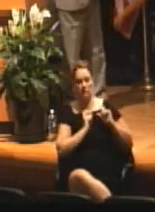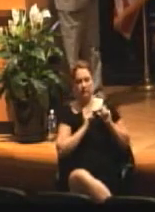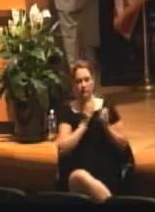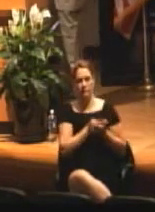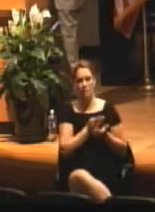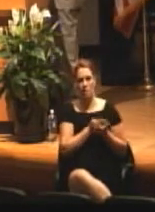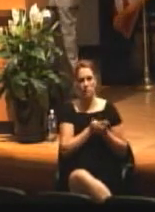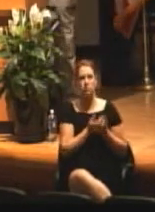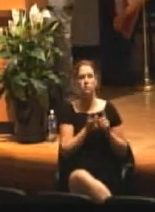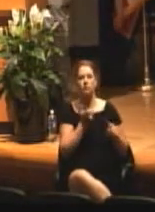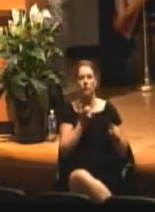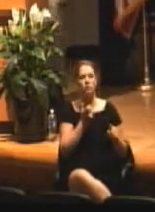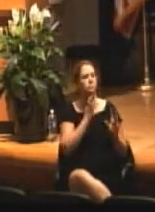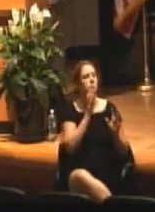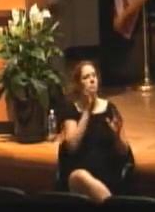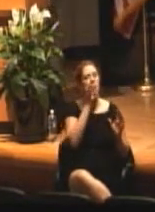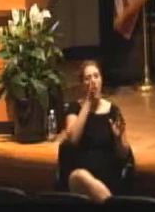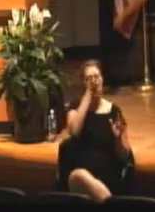help with the down payment piece.